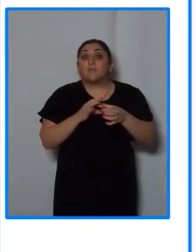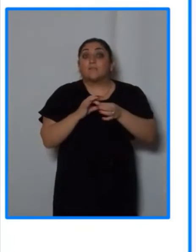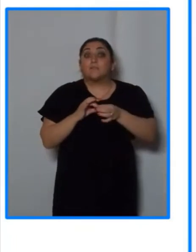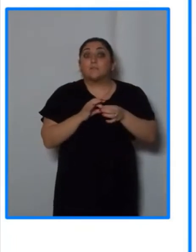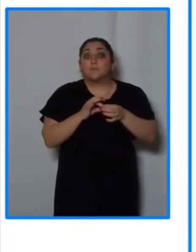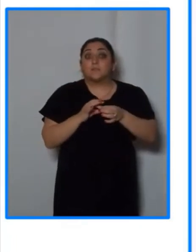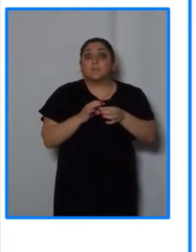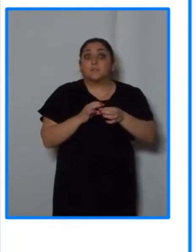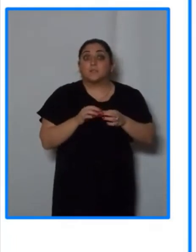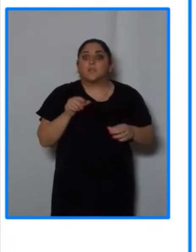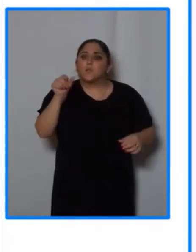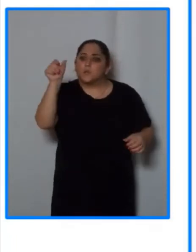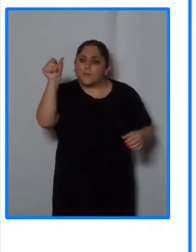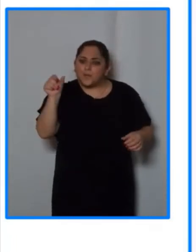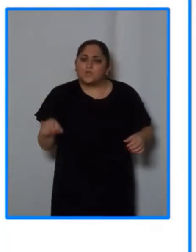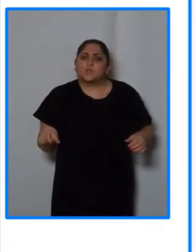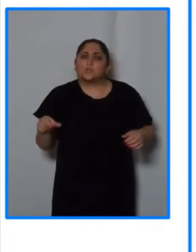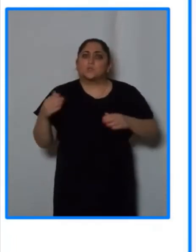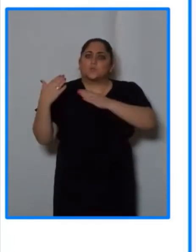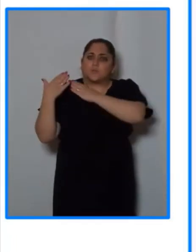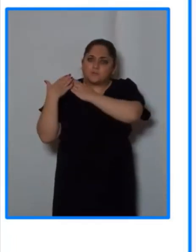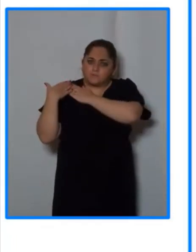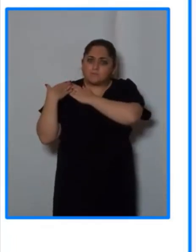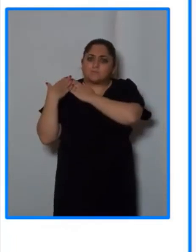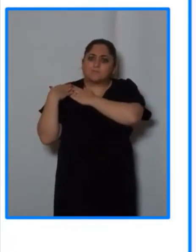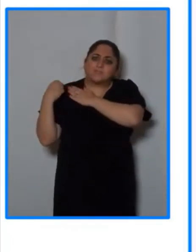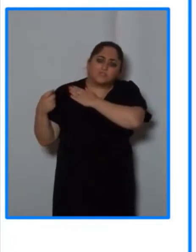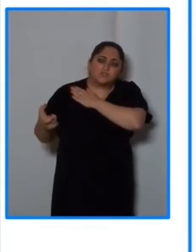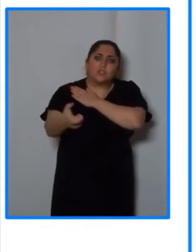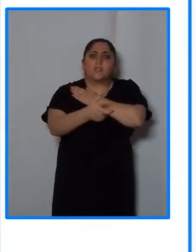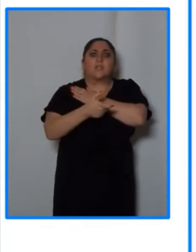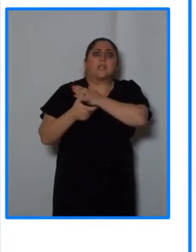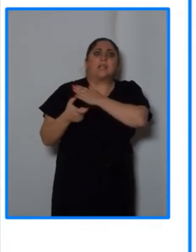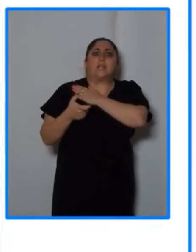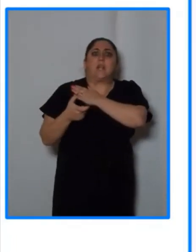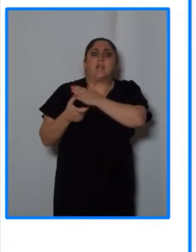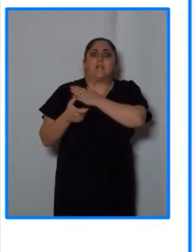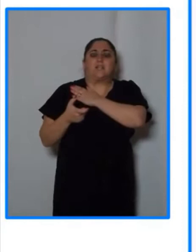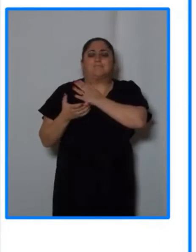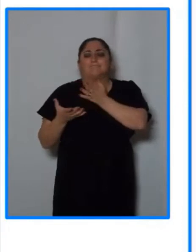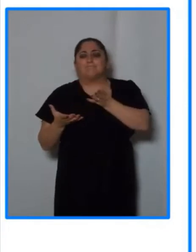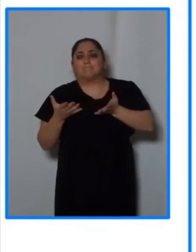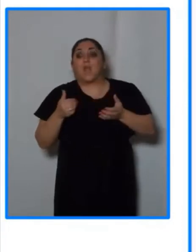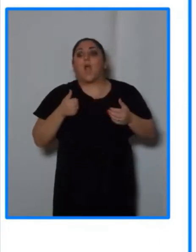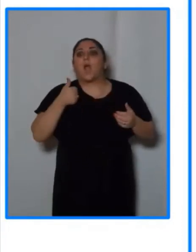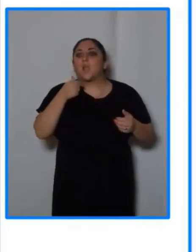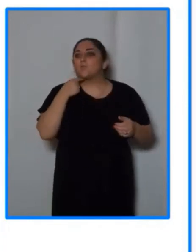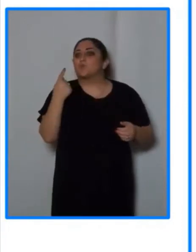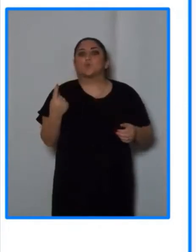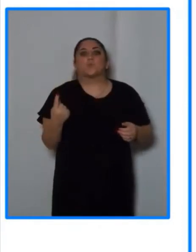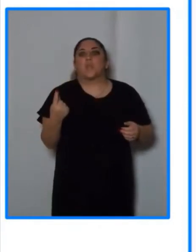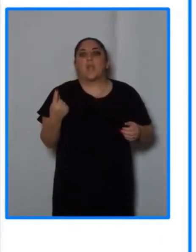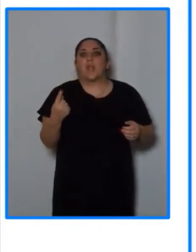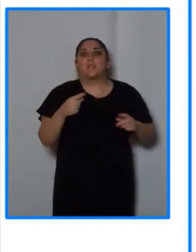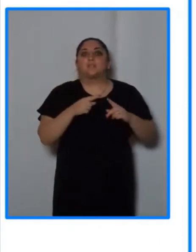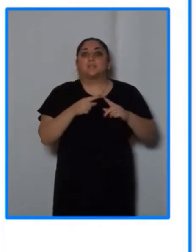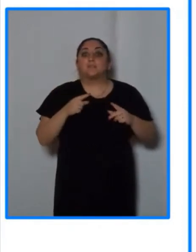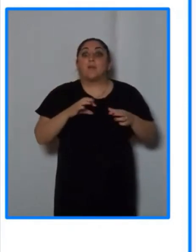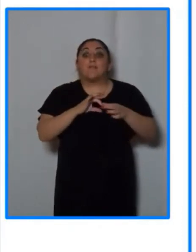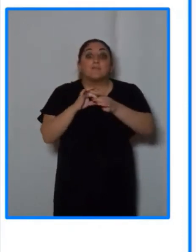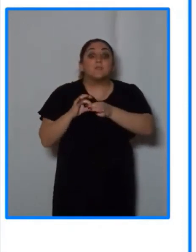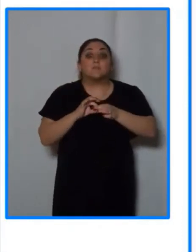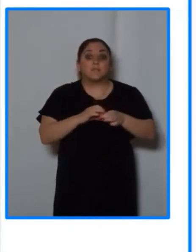be responsible for inclusion and accessibility in general. And ideally, working towards inclusion should be someone's job